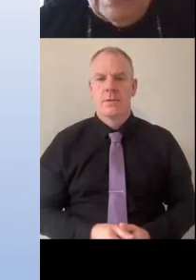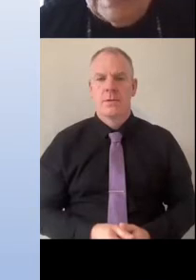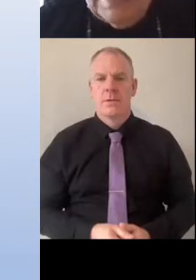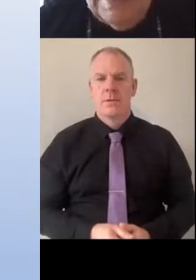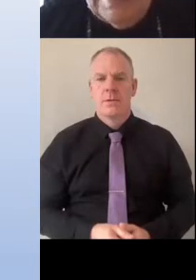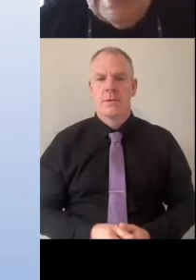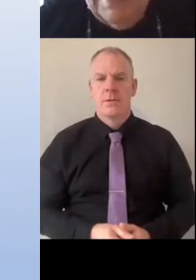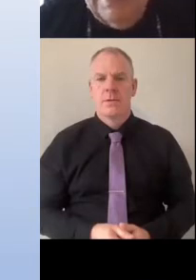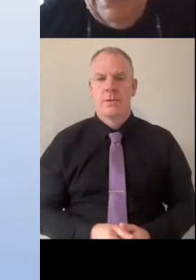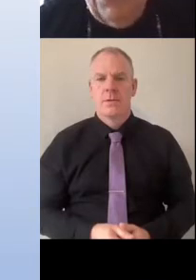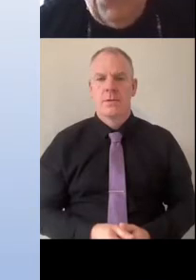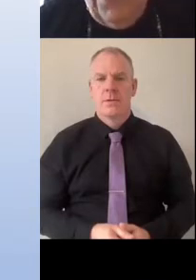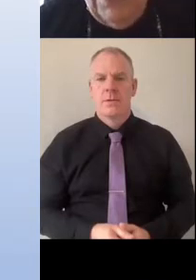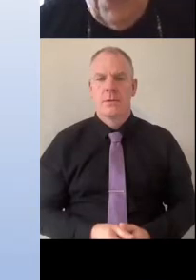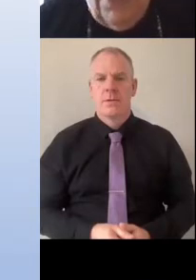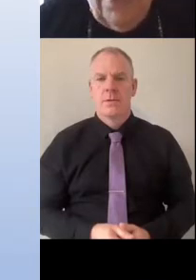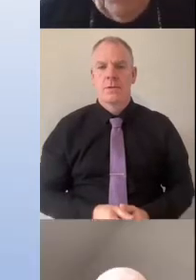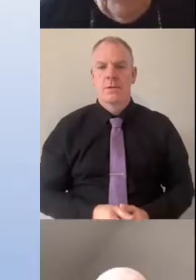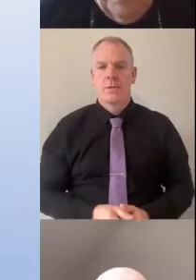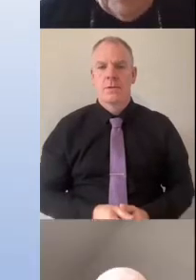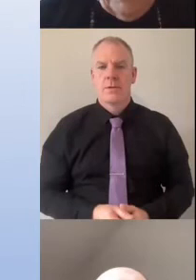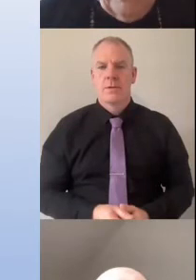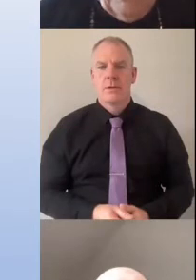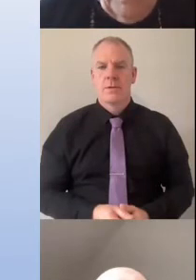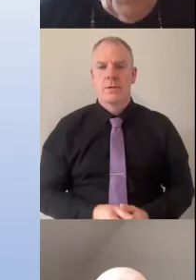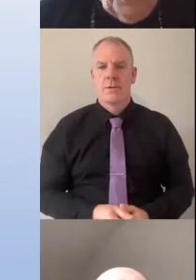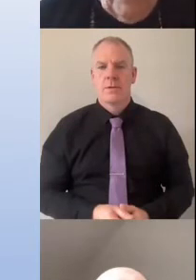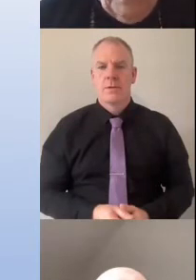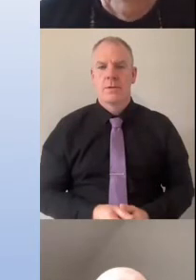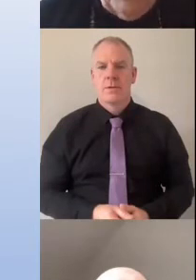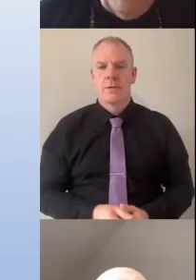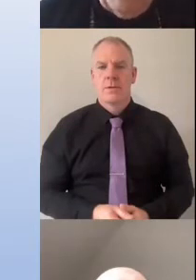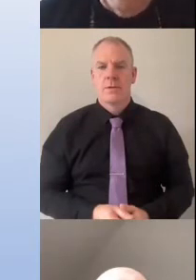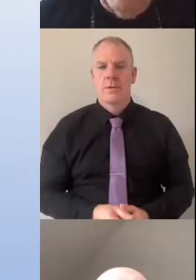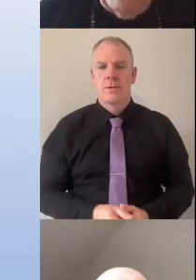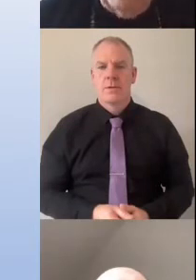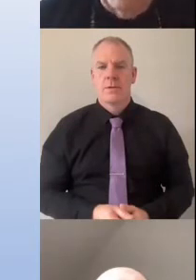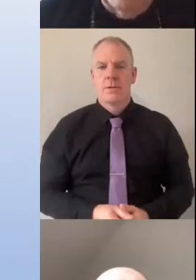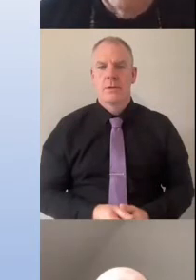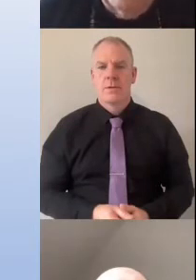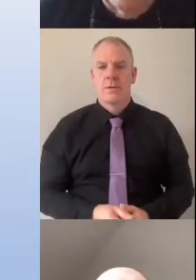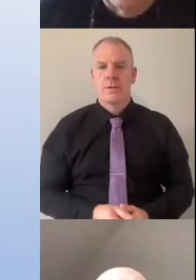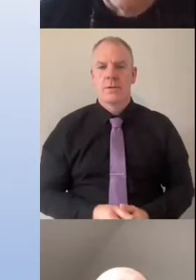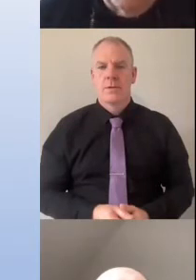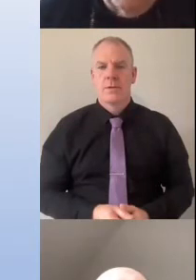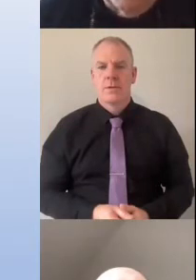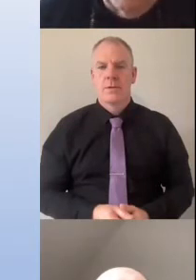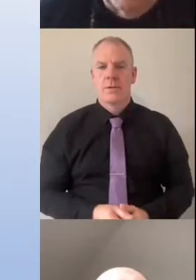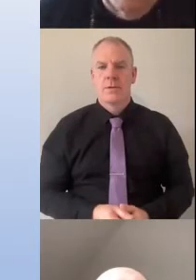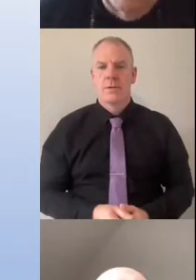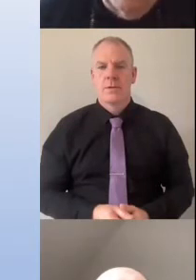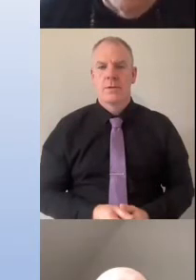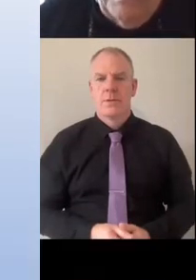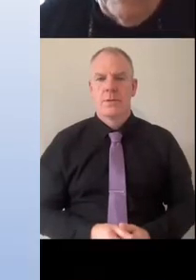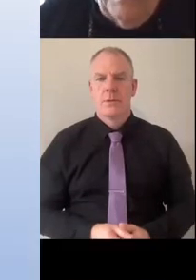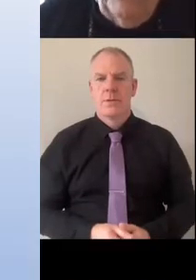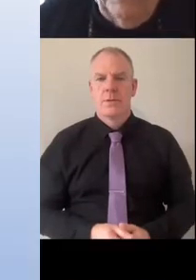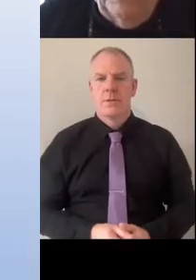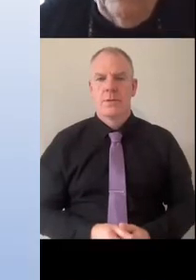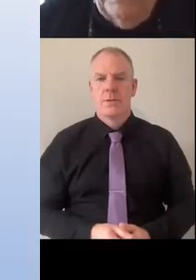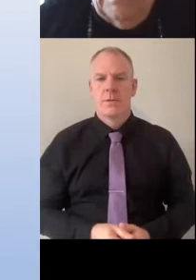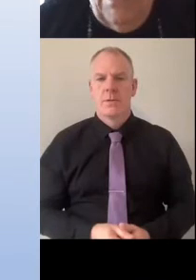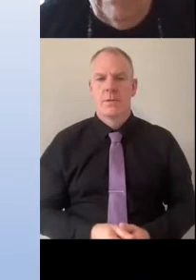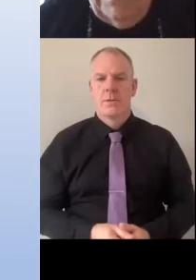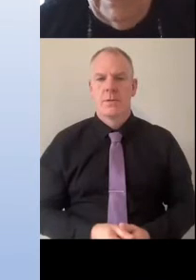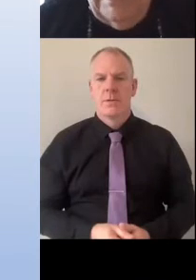You see the six states in the northeast corner of the US. NECHI accredits about 200 institutions in these states,